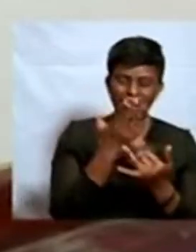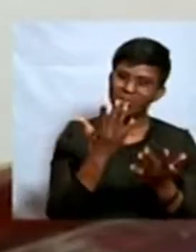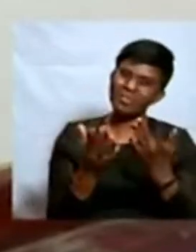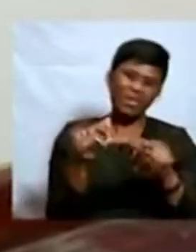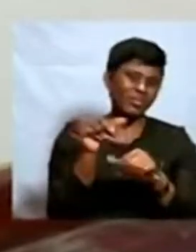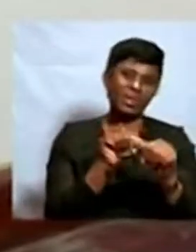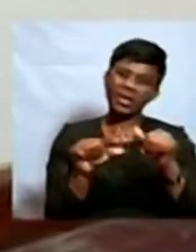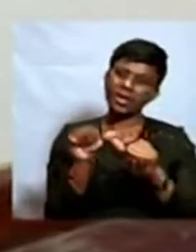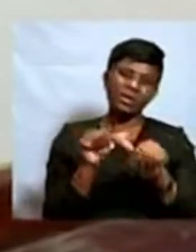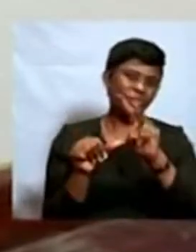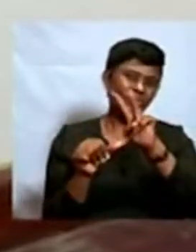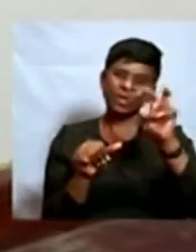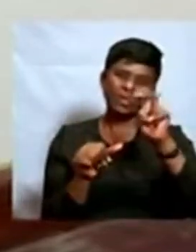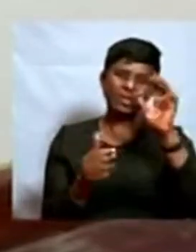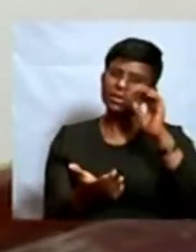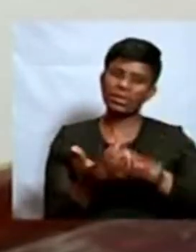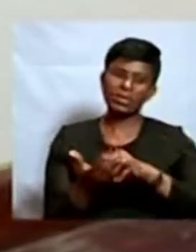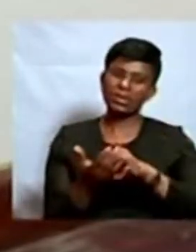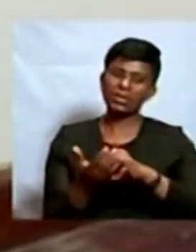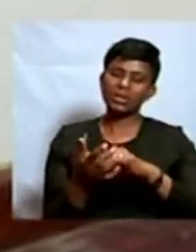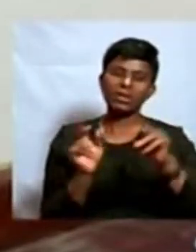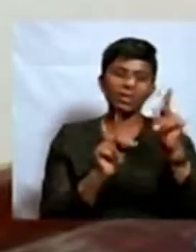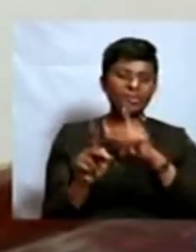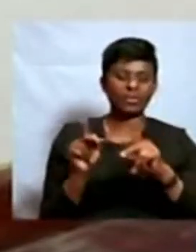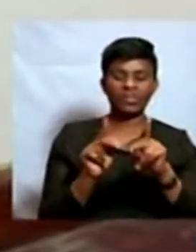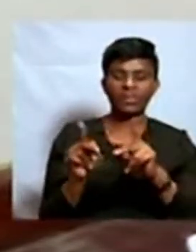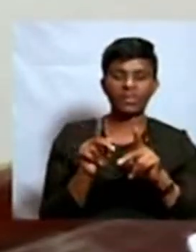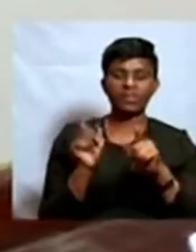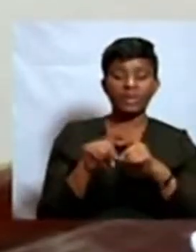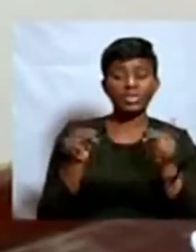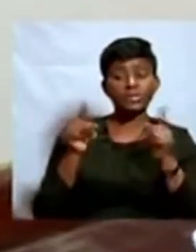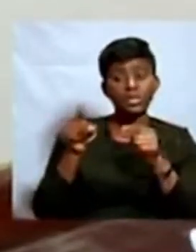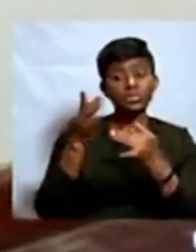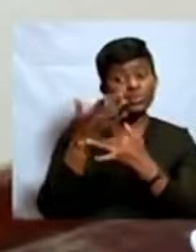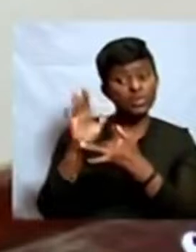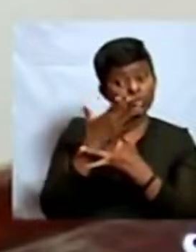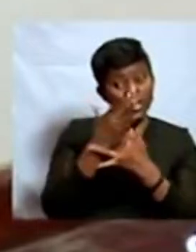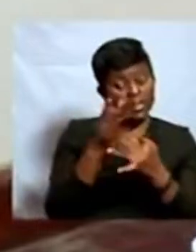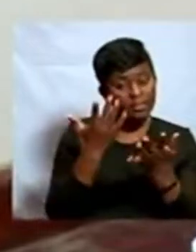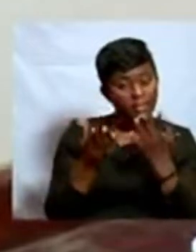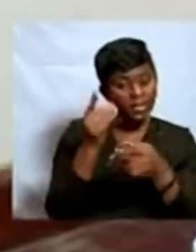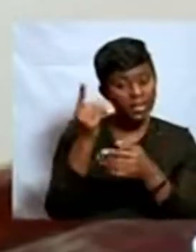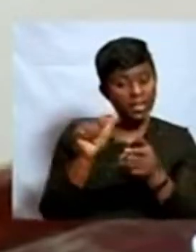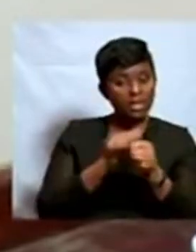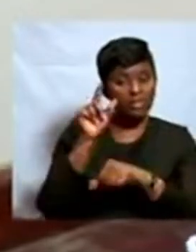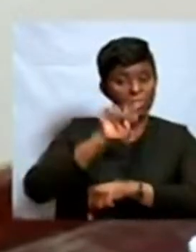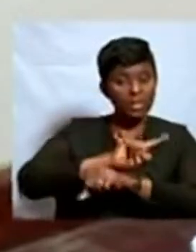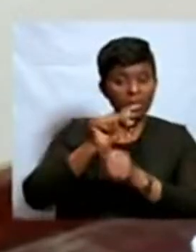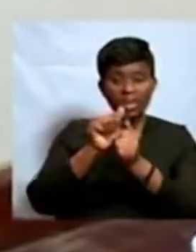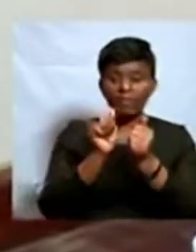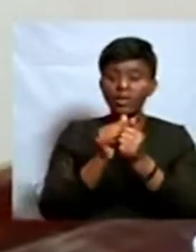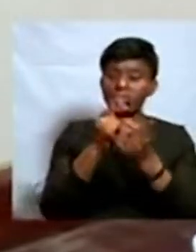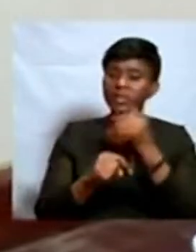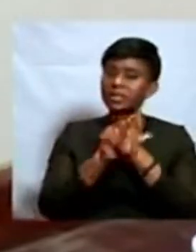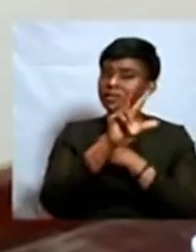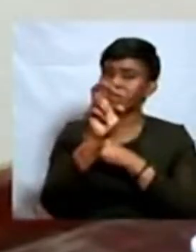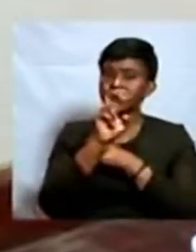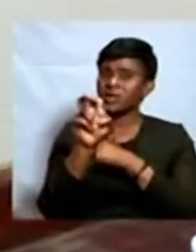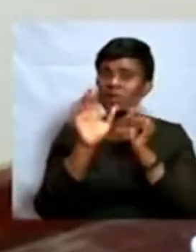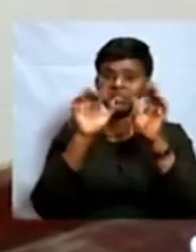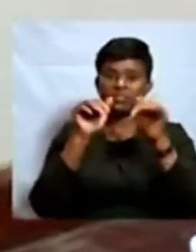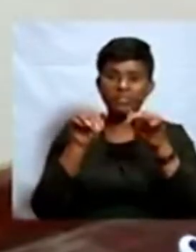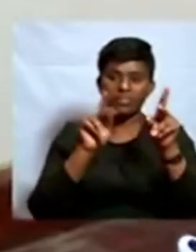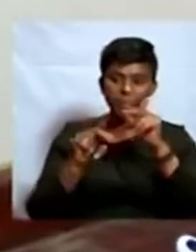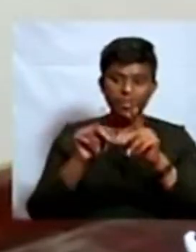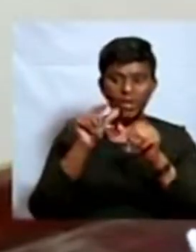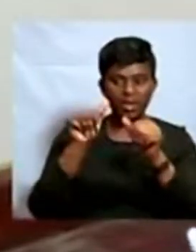around 200,000 passengers. But when you divide it, per day it's about around 300 passengers per